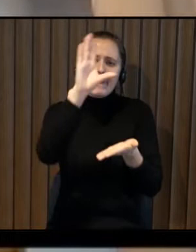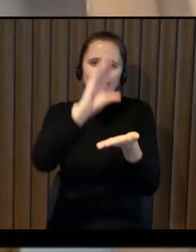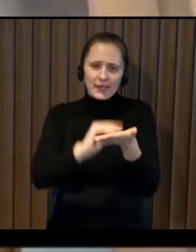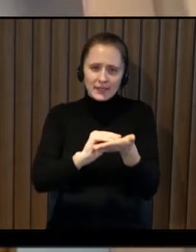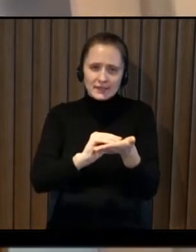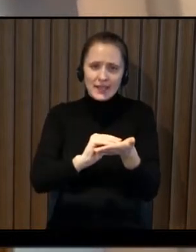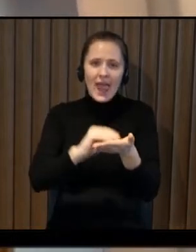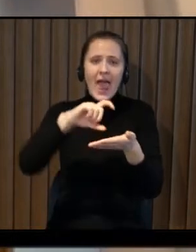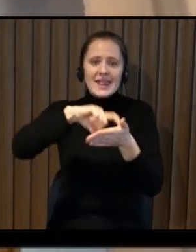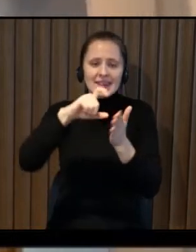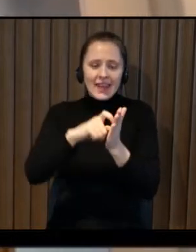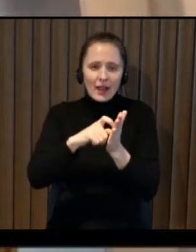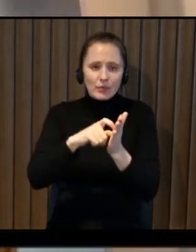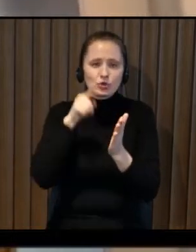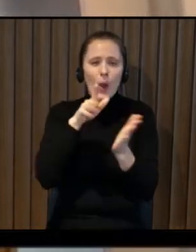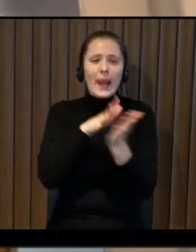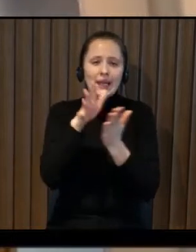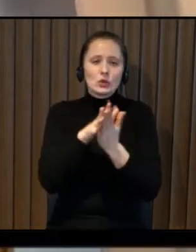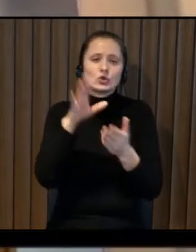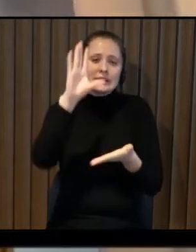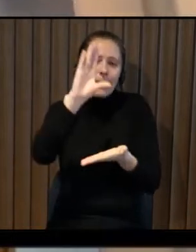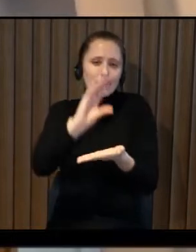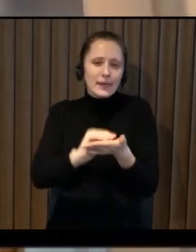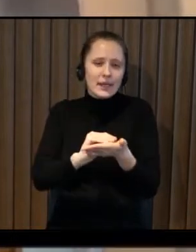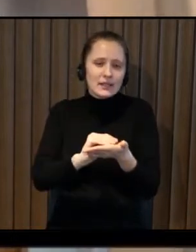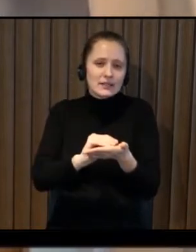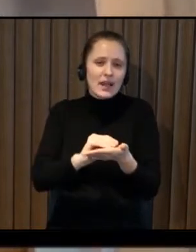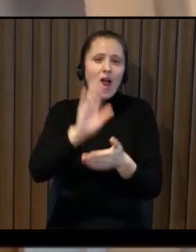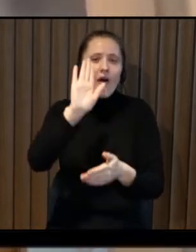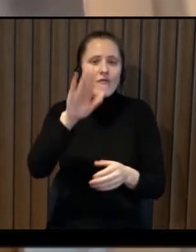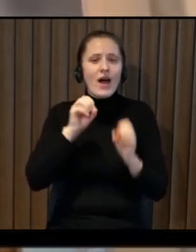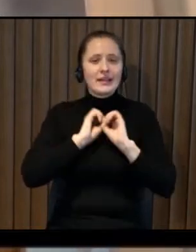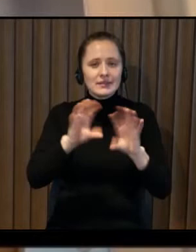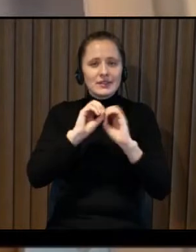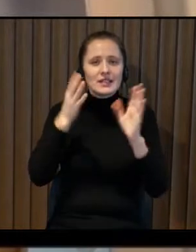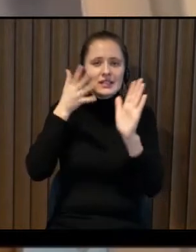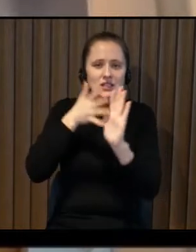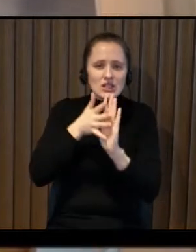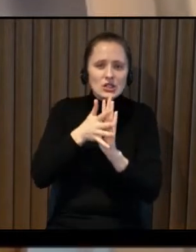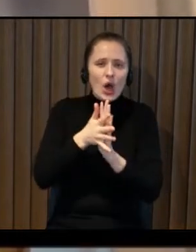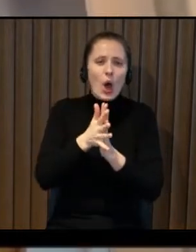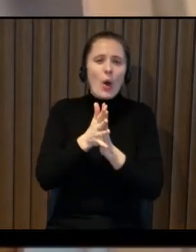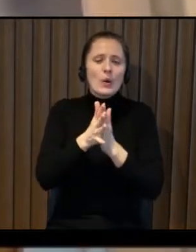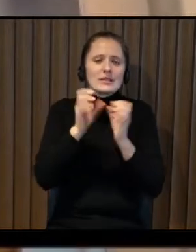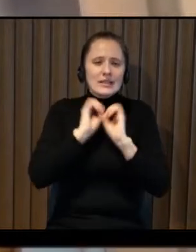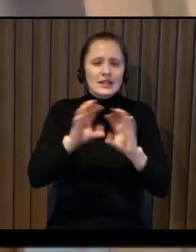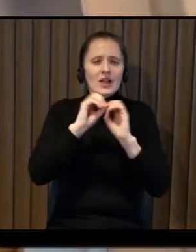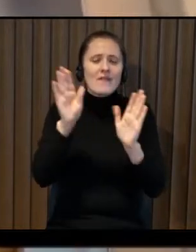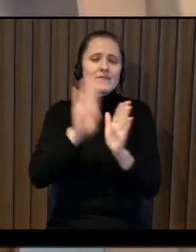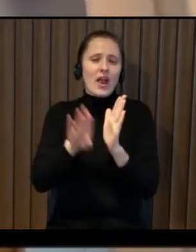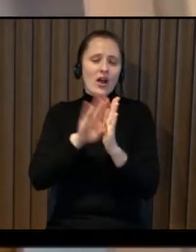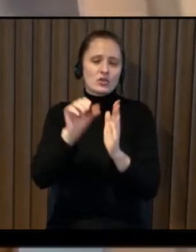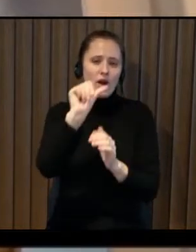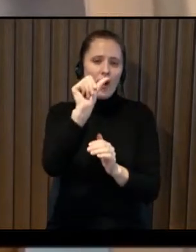users' experience, and in a room, users' experience